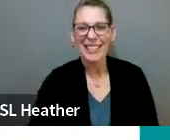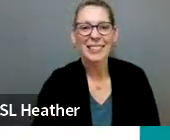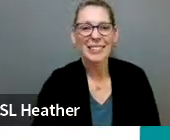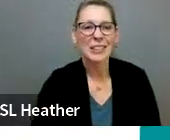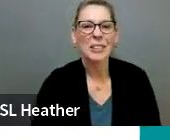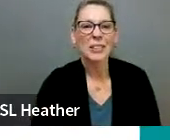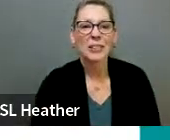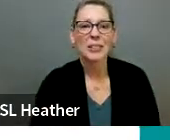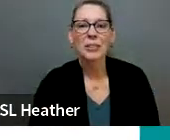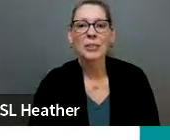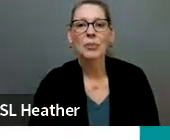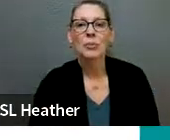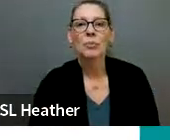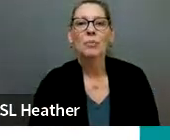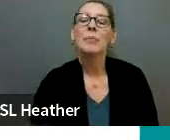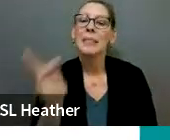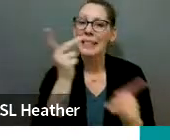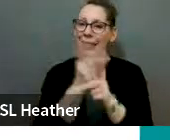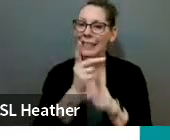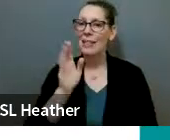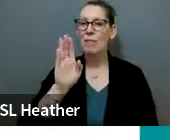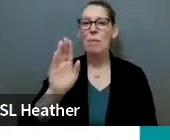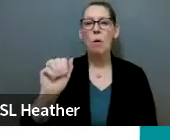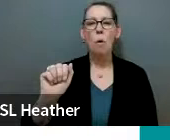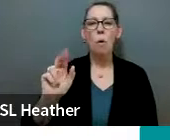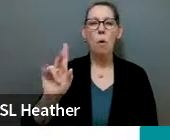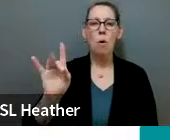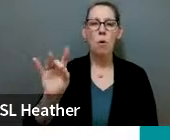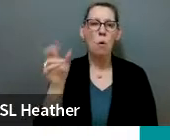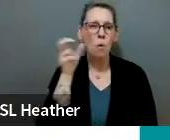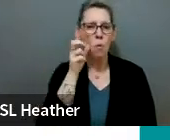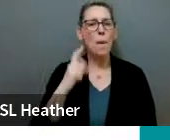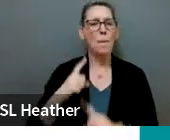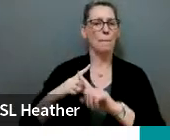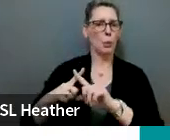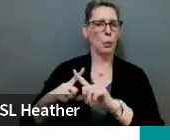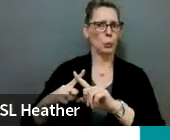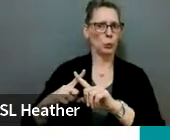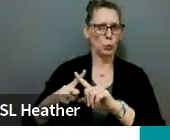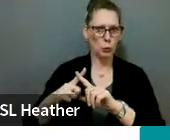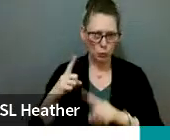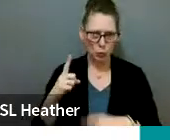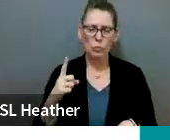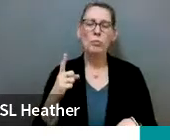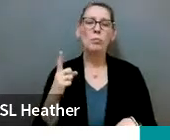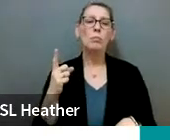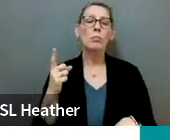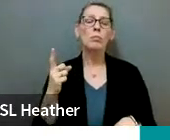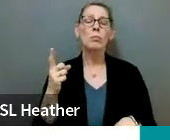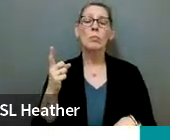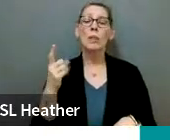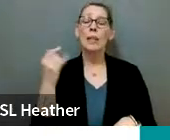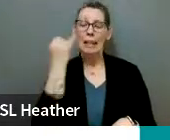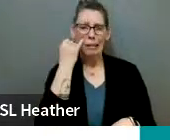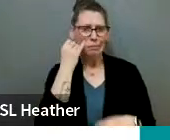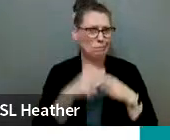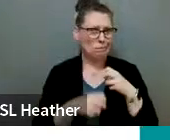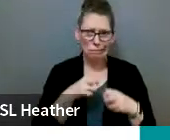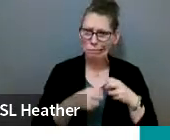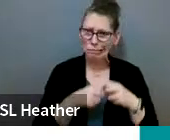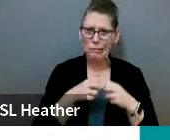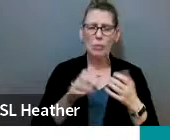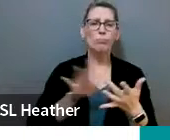video. Please keep your audio on mute when not speaking. If you experience technical difficulties, please contact program